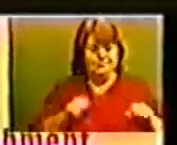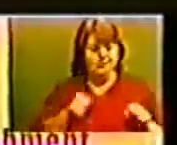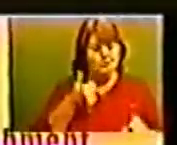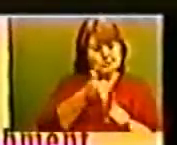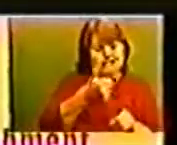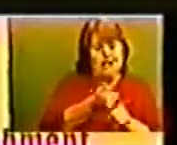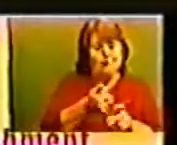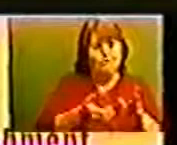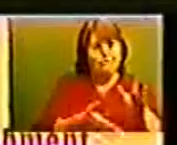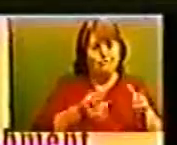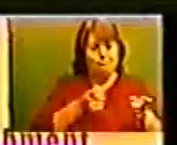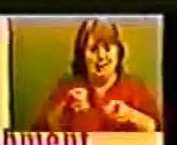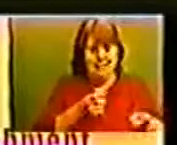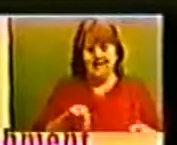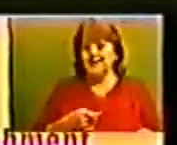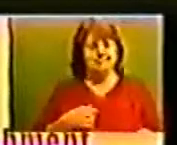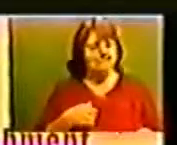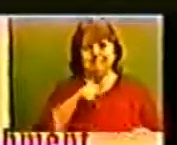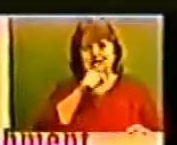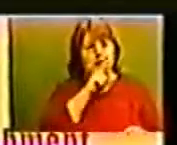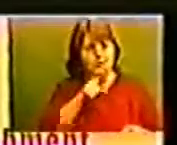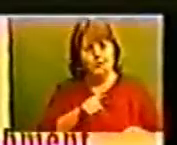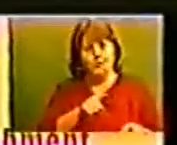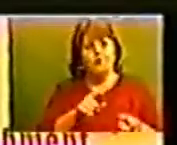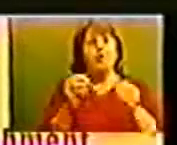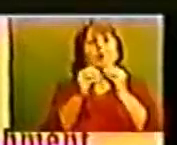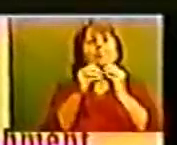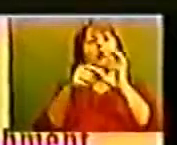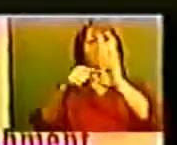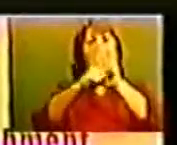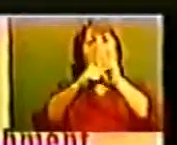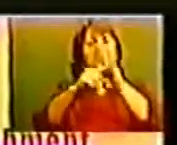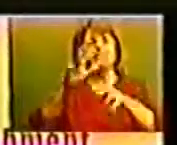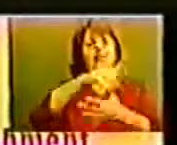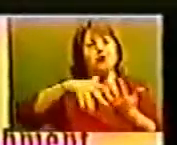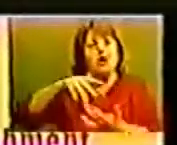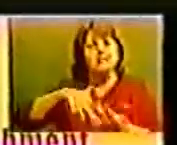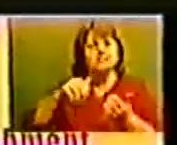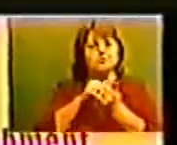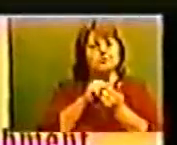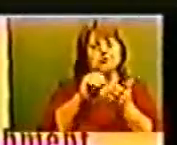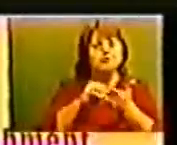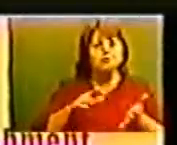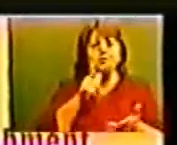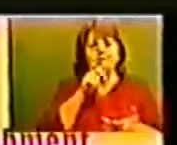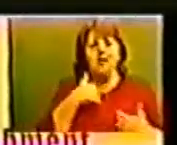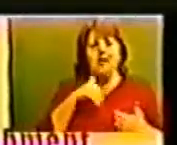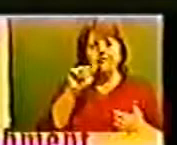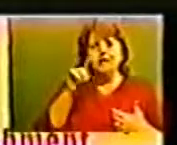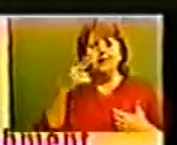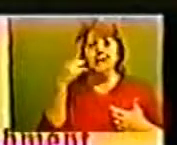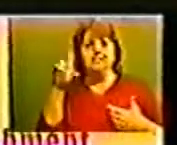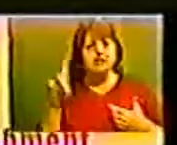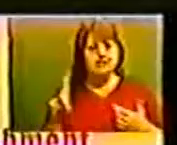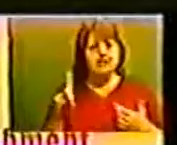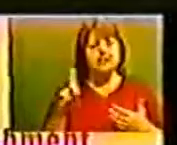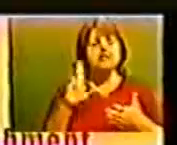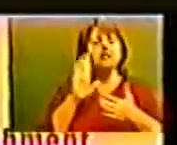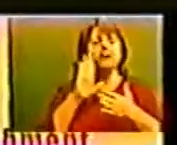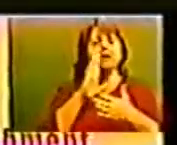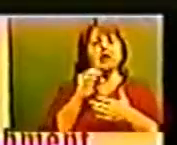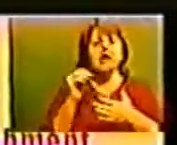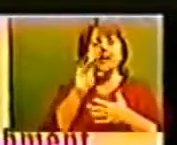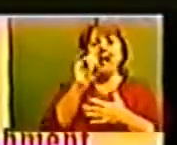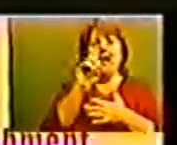self-regulate. There are way more negative interactions with students who have attention deficit hyperactivity disorder.